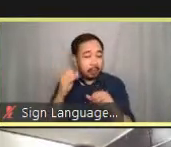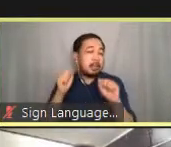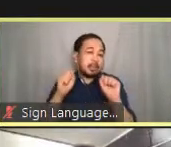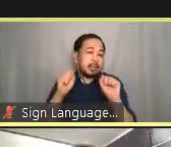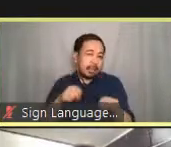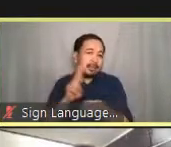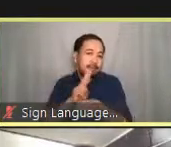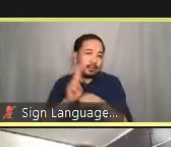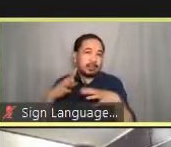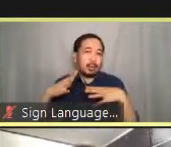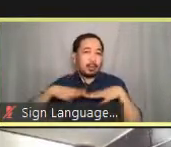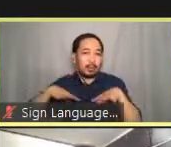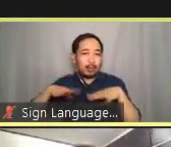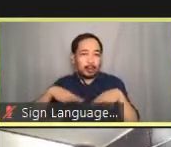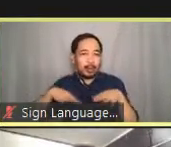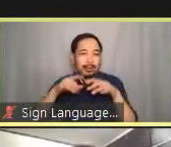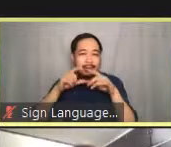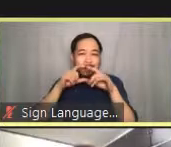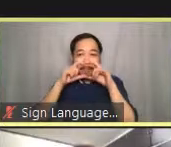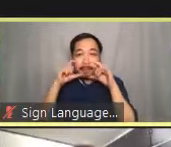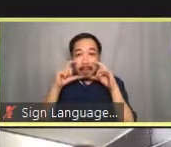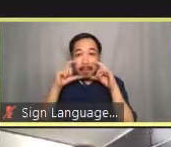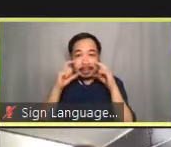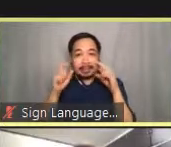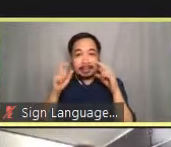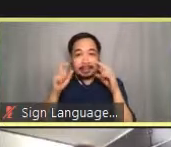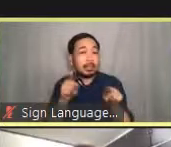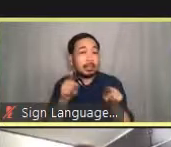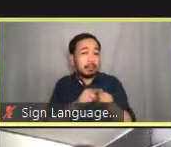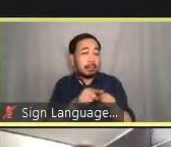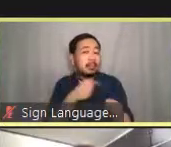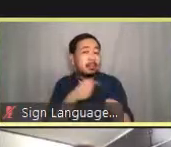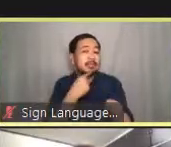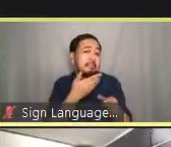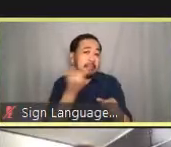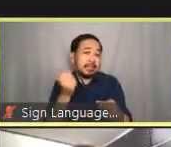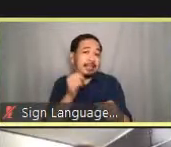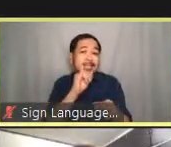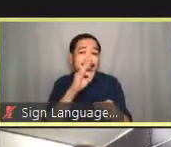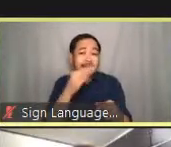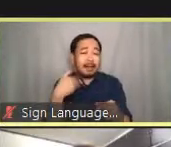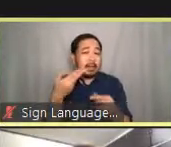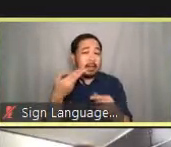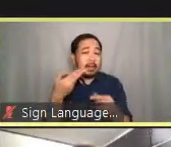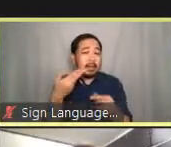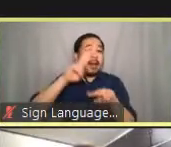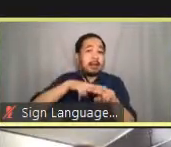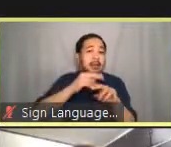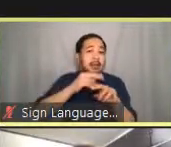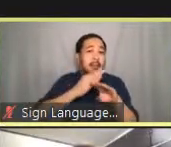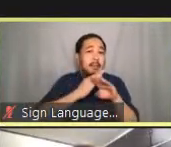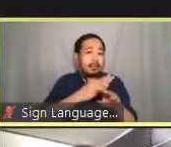pwede na po yung cloth mask. Po, as mentioned before, kung may additional barrier.